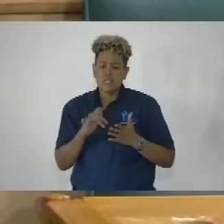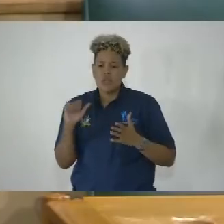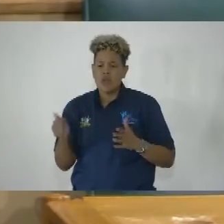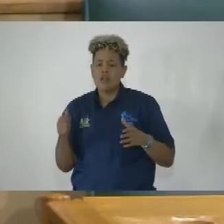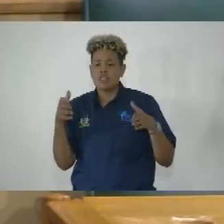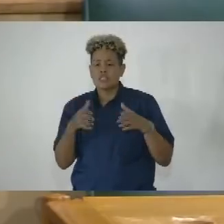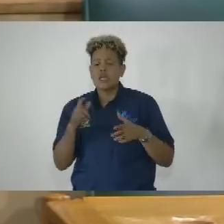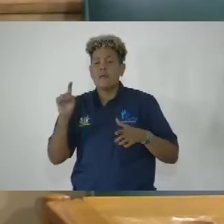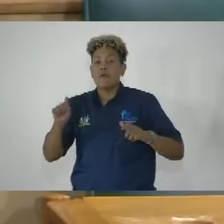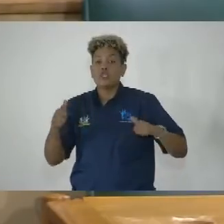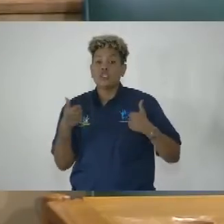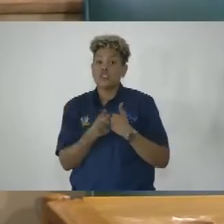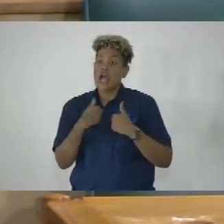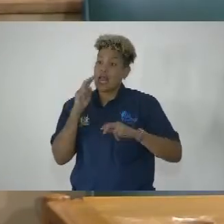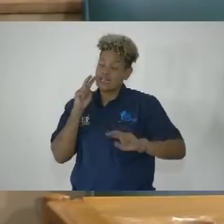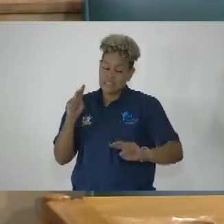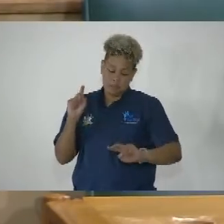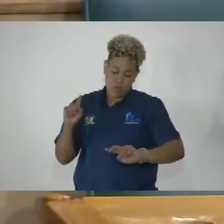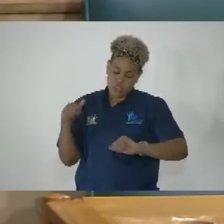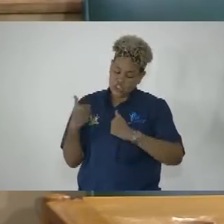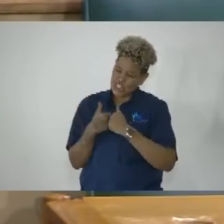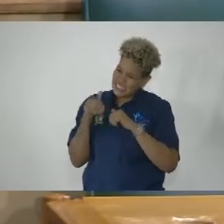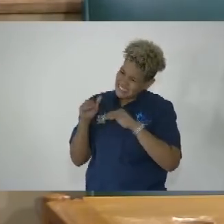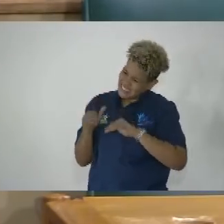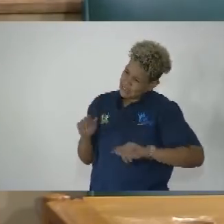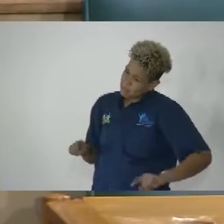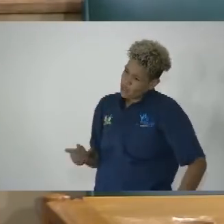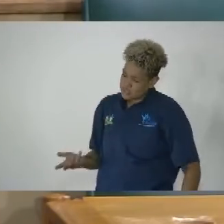be challenged, Senator Gill.